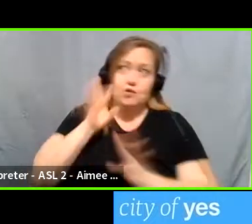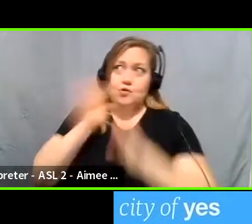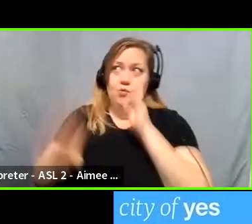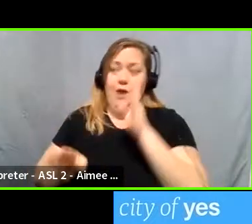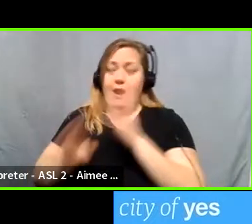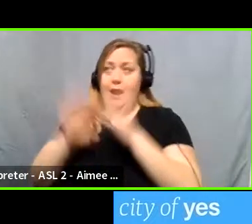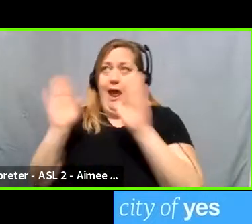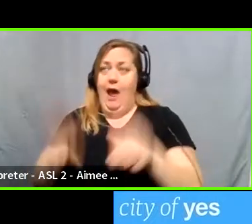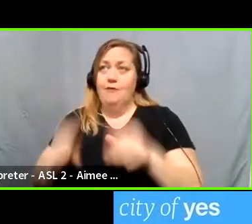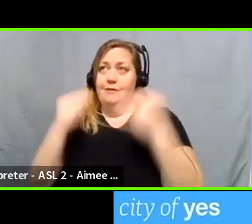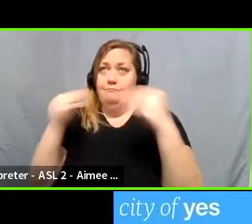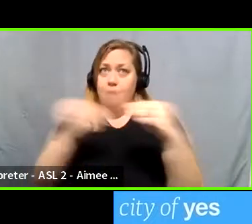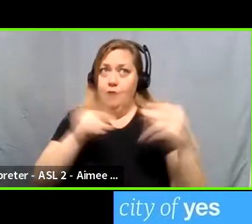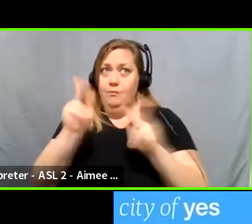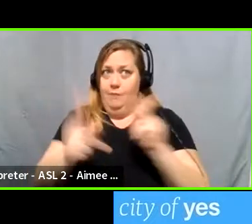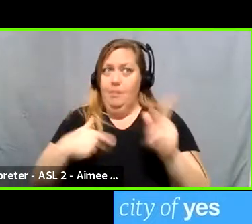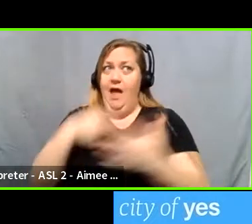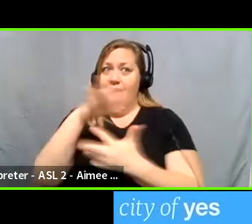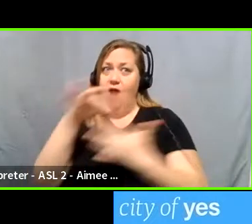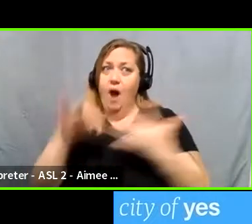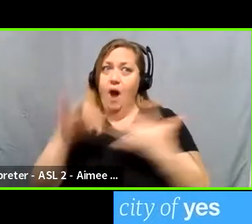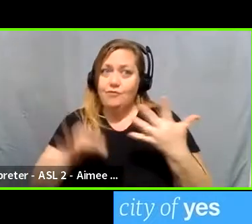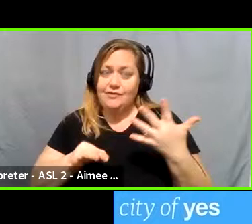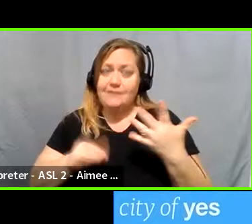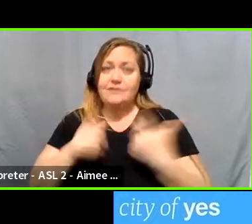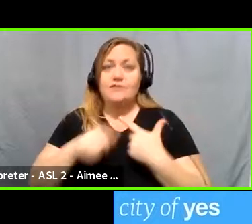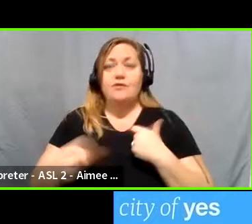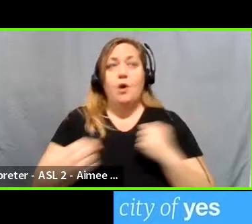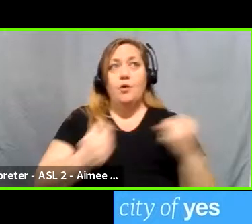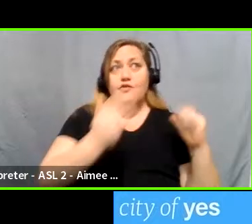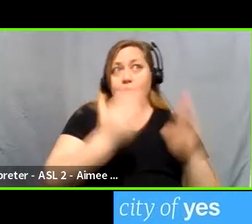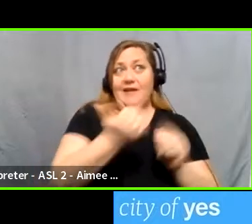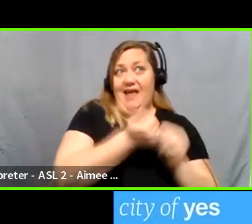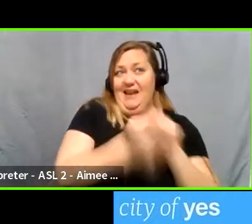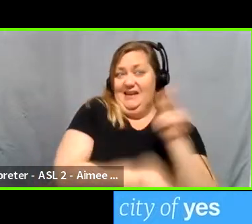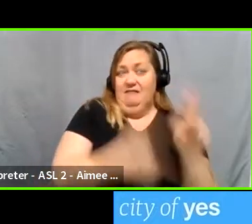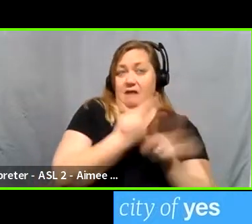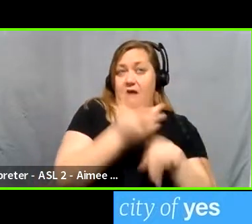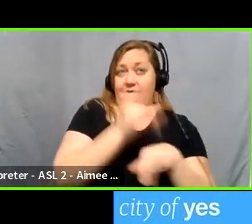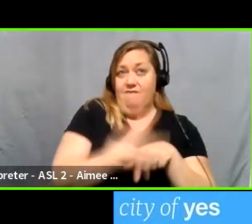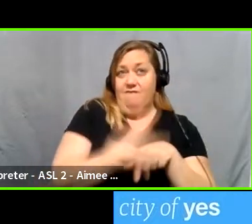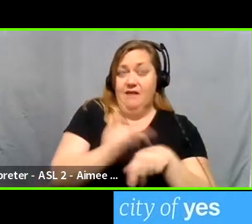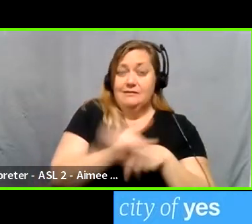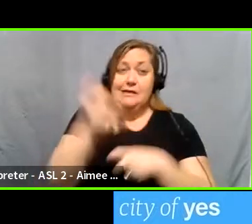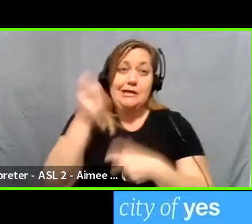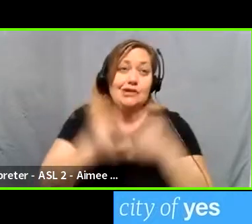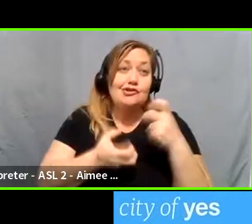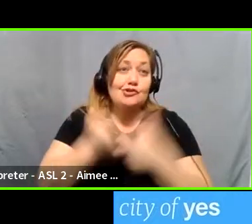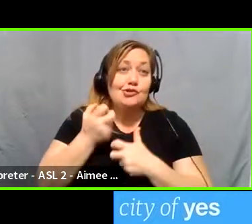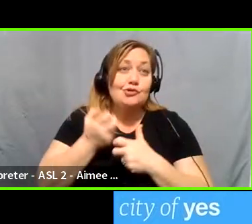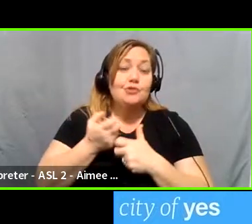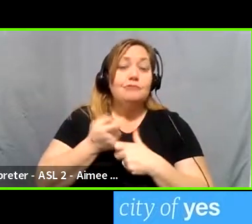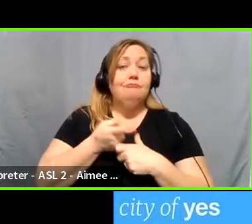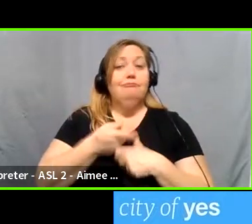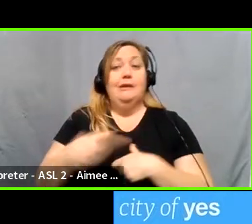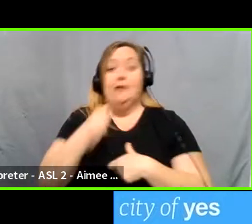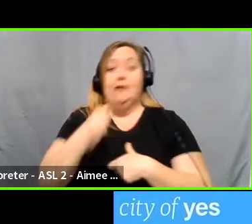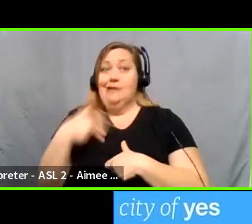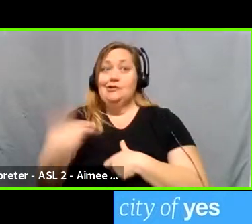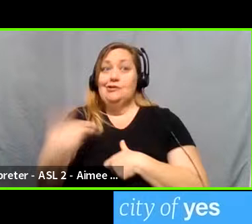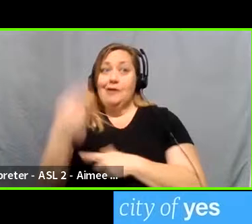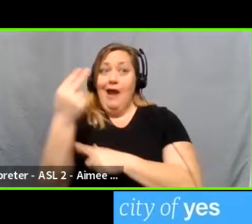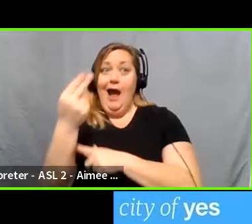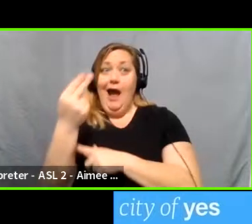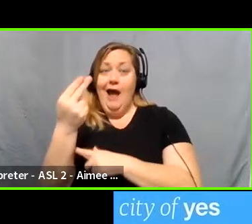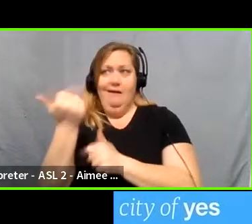where people actually have options. So addressing any kind of vacancy issues, and they are actually not historically high through,